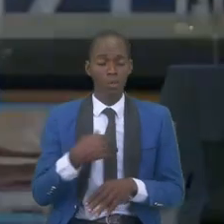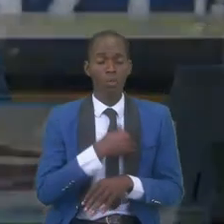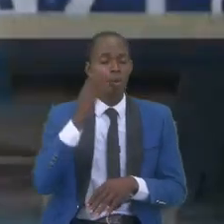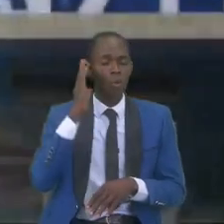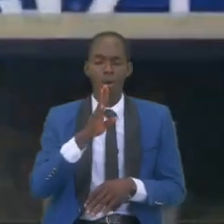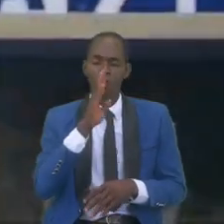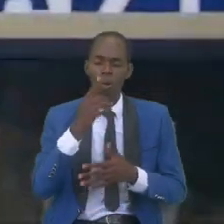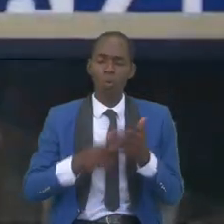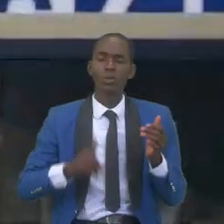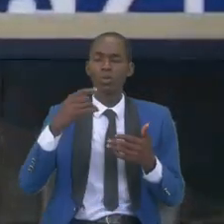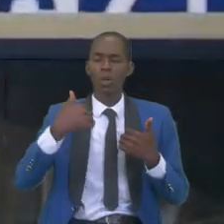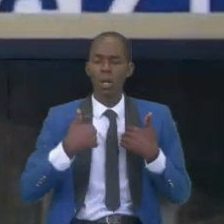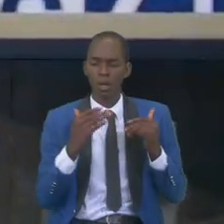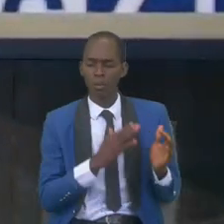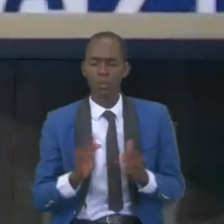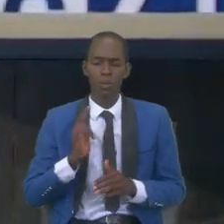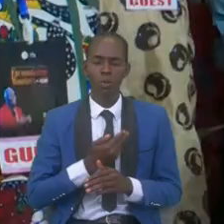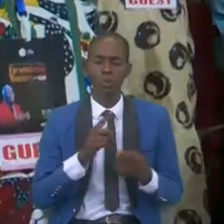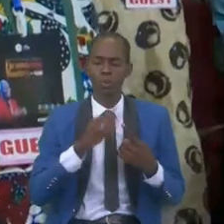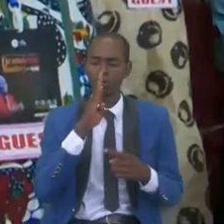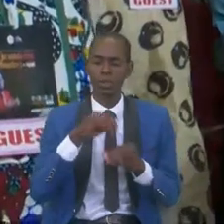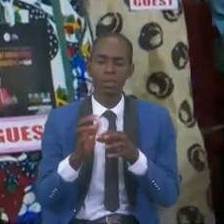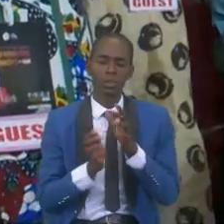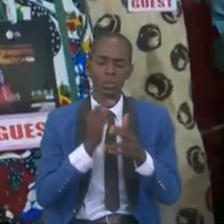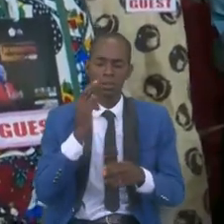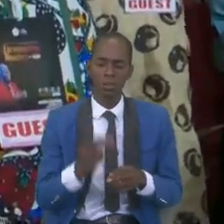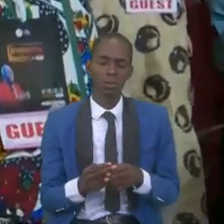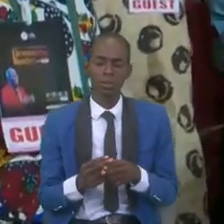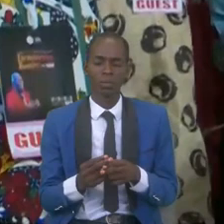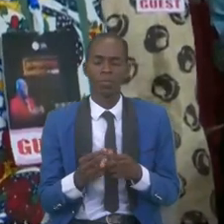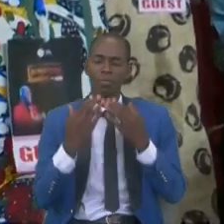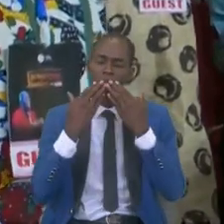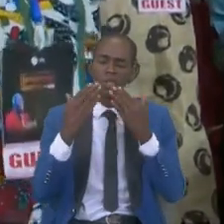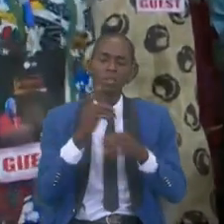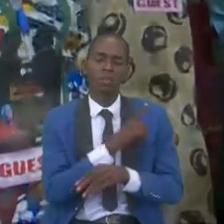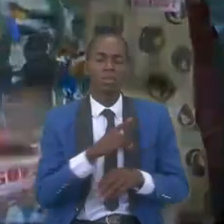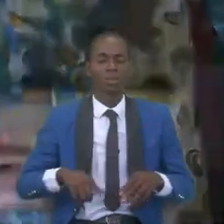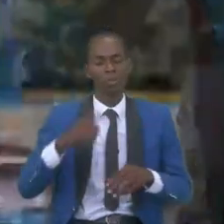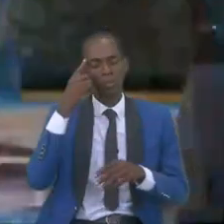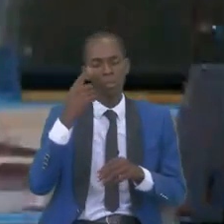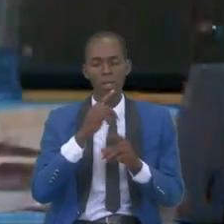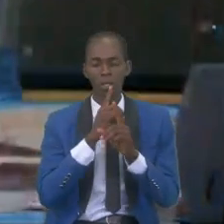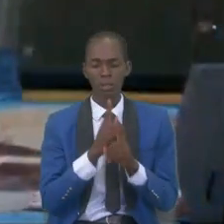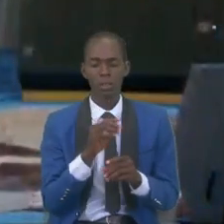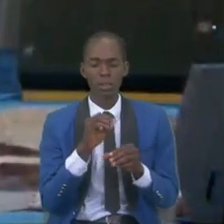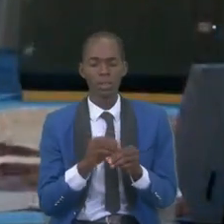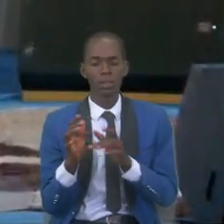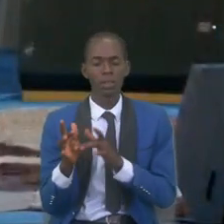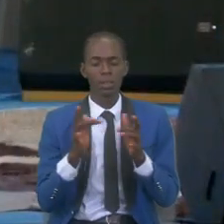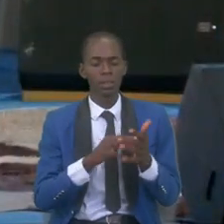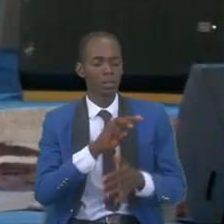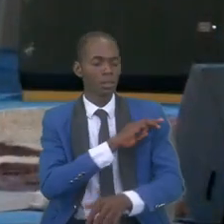have ordained will be in Jesus' name. Thank you, Lord, for the answer. In Jesus'